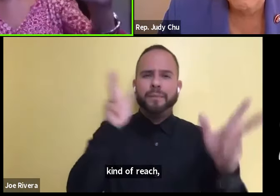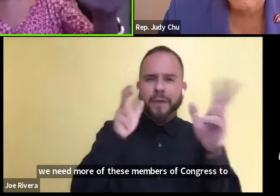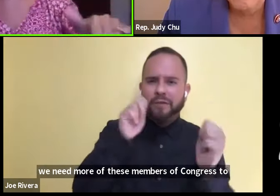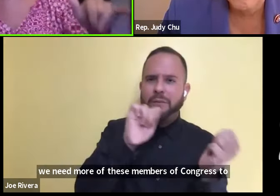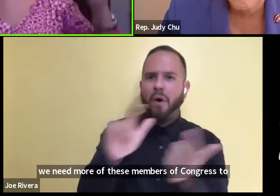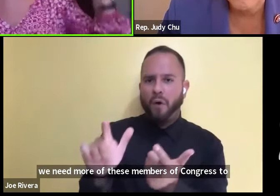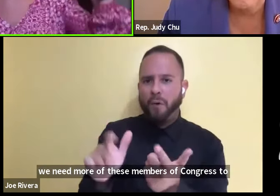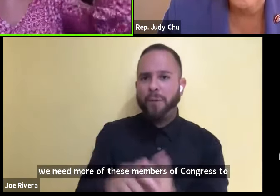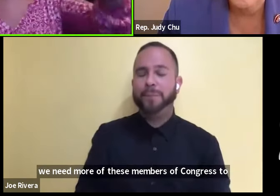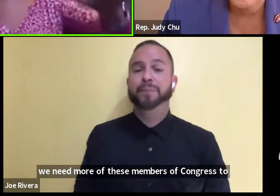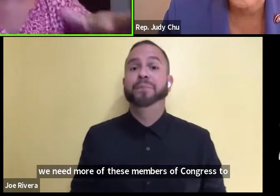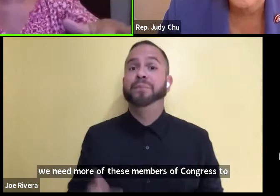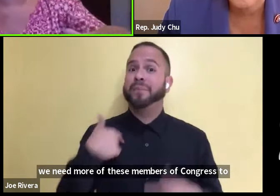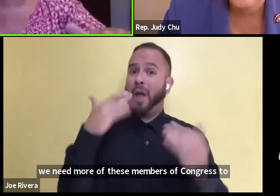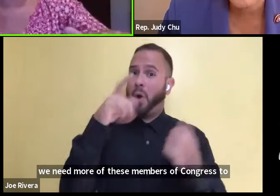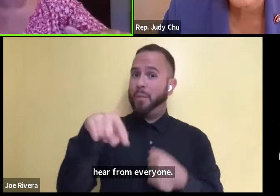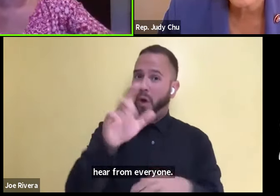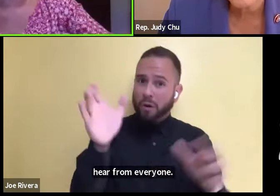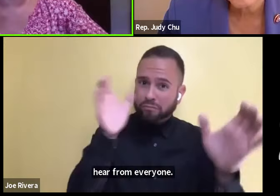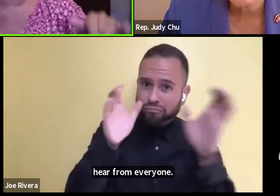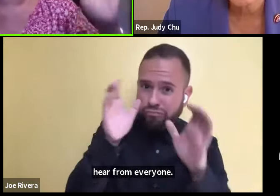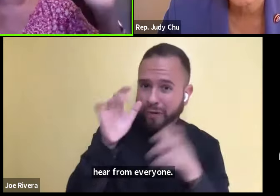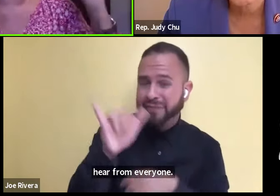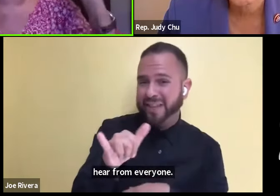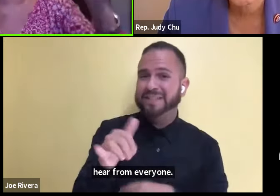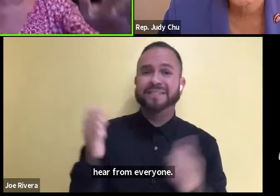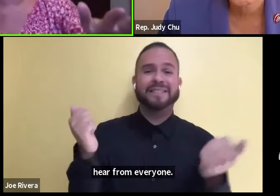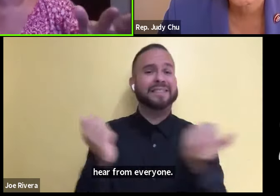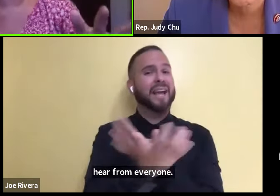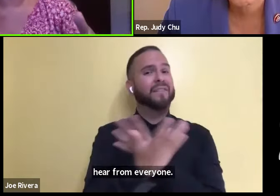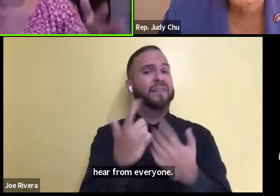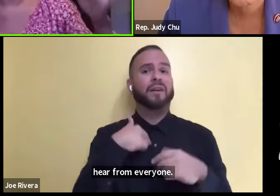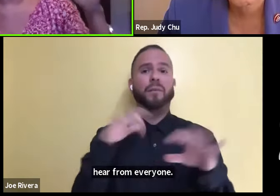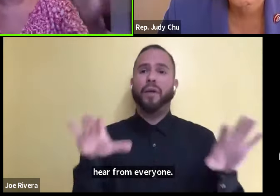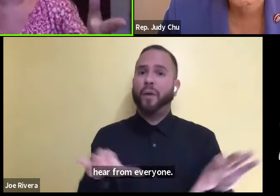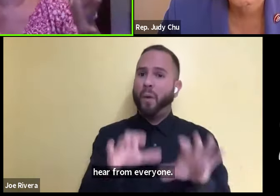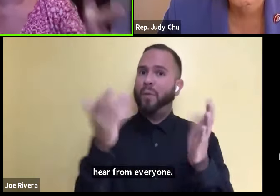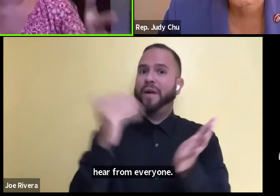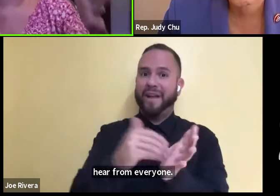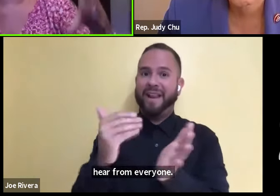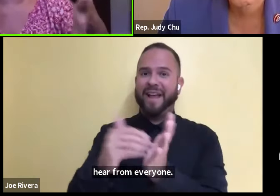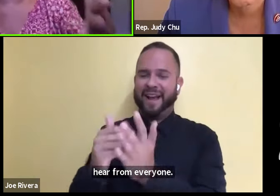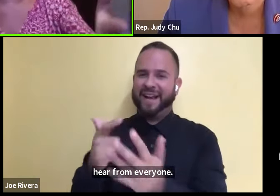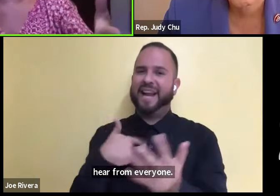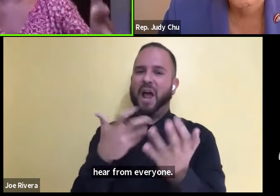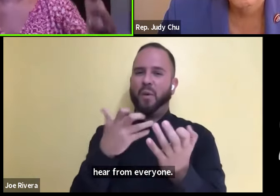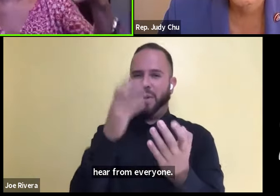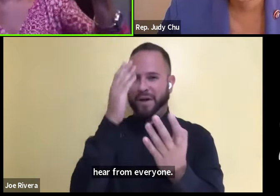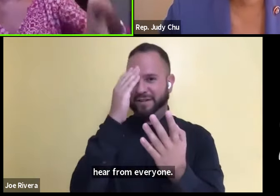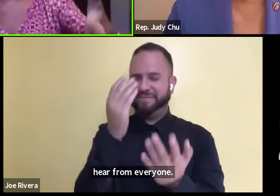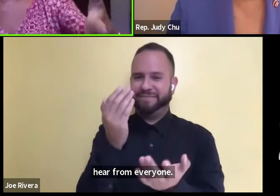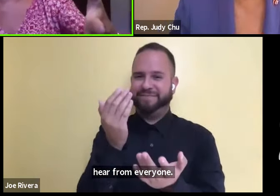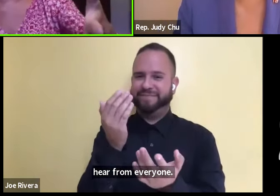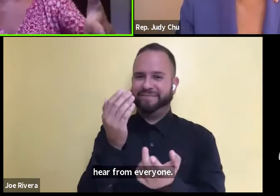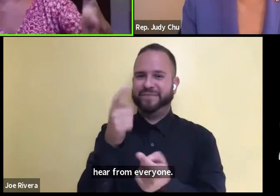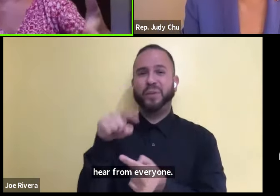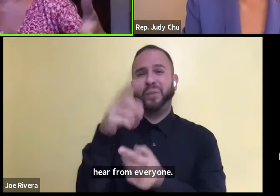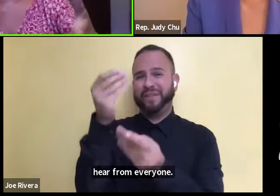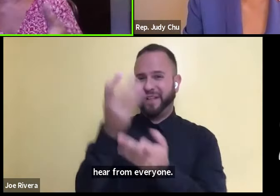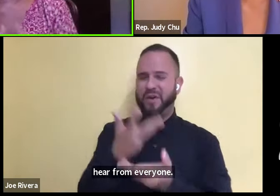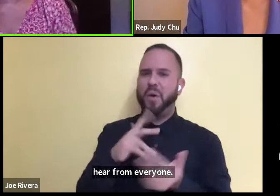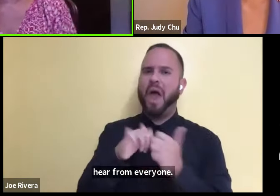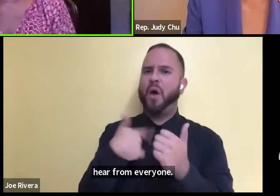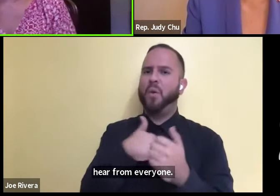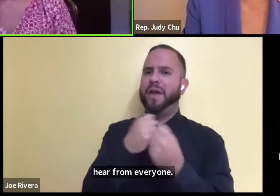everybody, I'm hoping they hear this. We're going to go through everything that we go through. I'm going to ask you to actually let us know how we can go to be supportive of